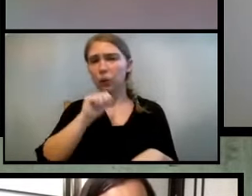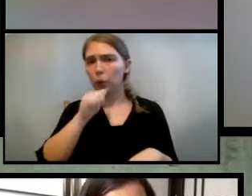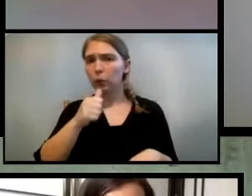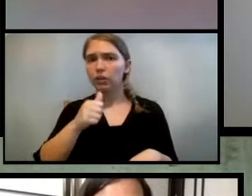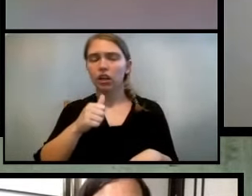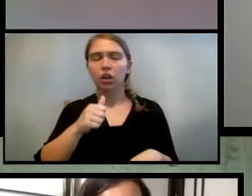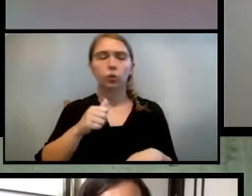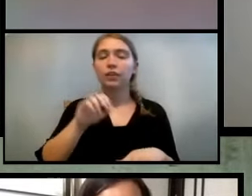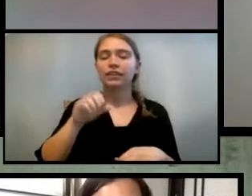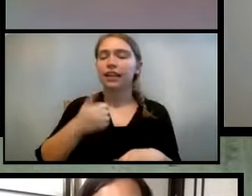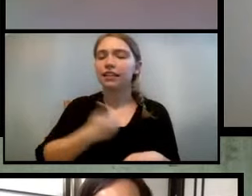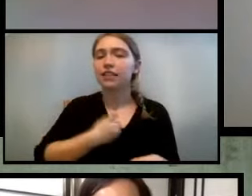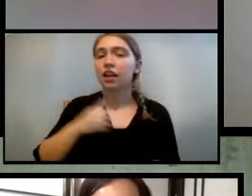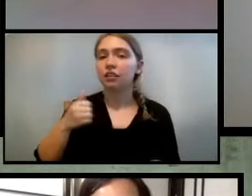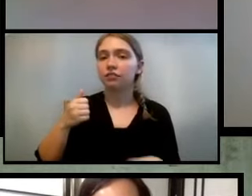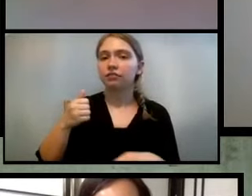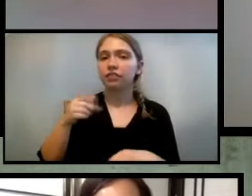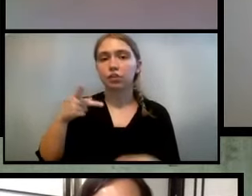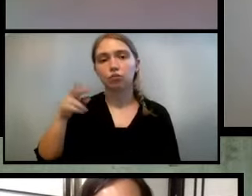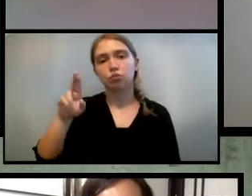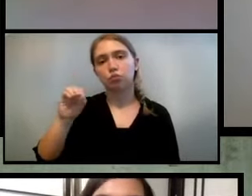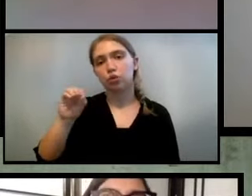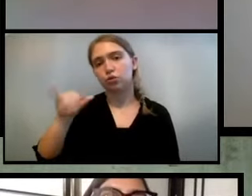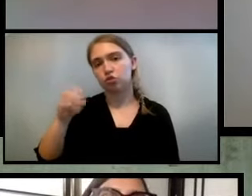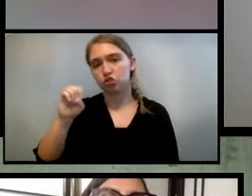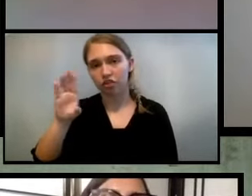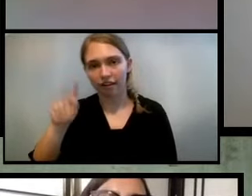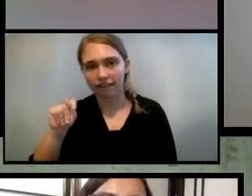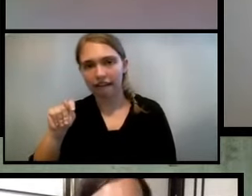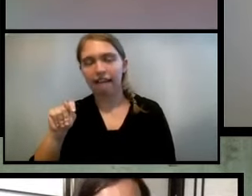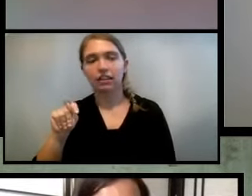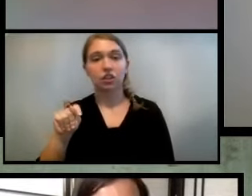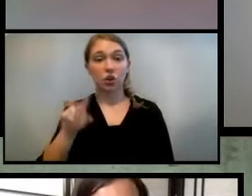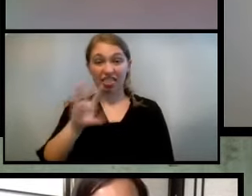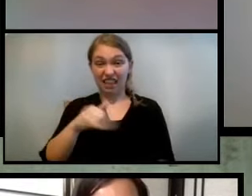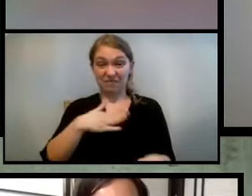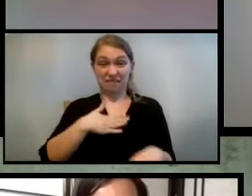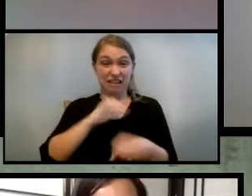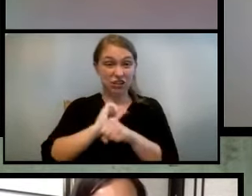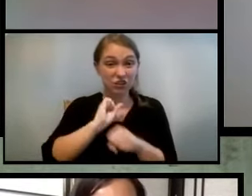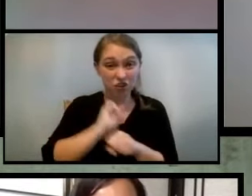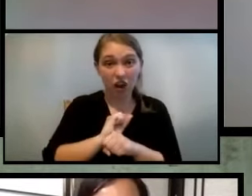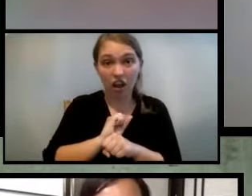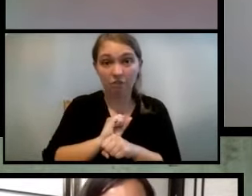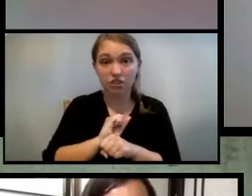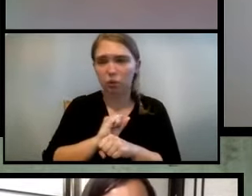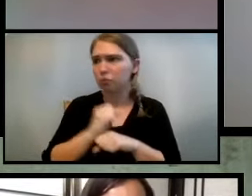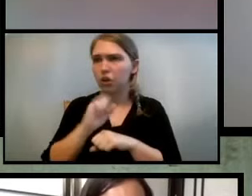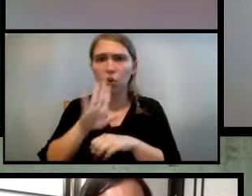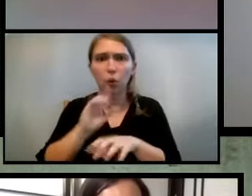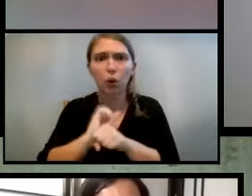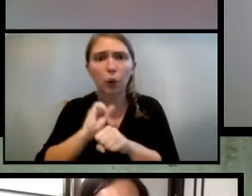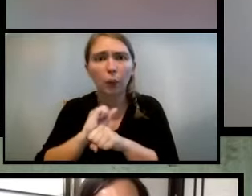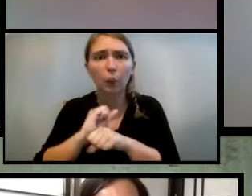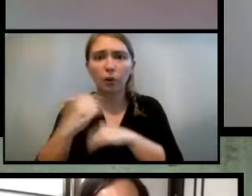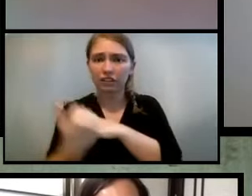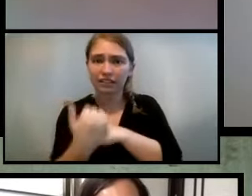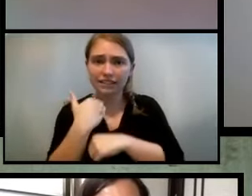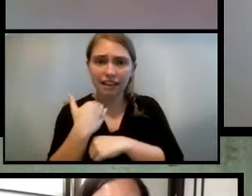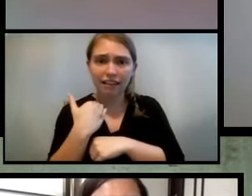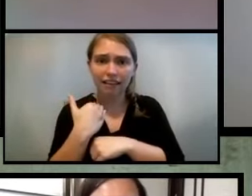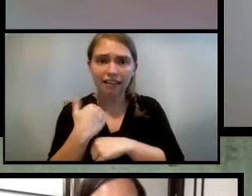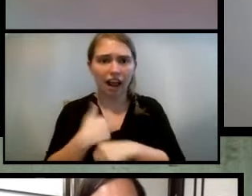don't self-reject. I mean, that is literally my job. So let me do my job. Just send me your goodies, and I'll think about them,